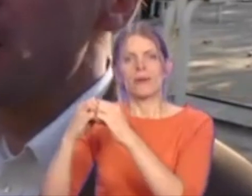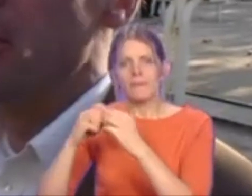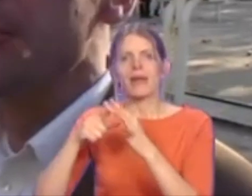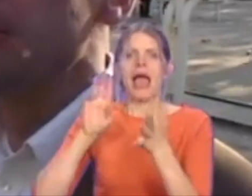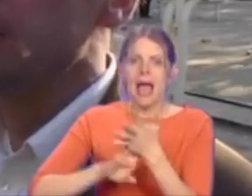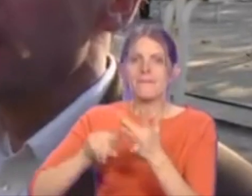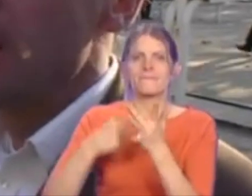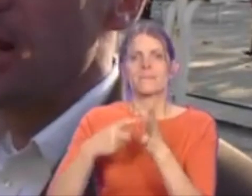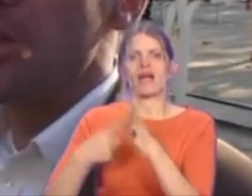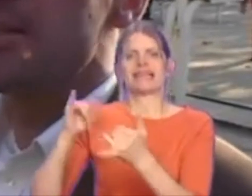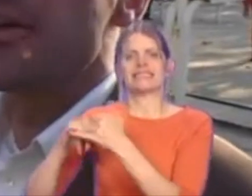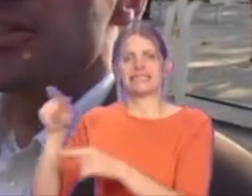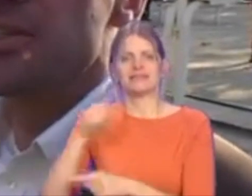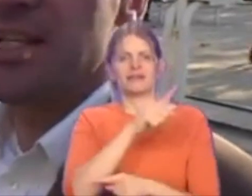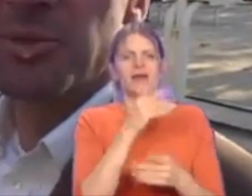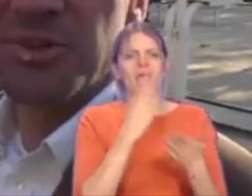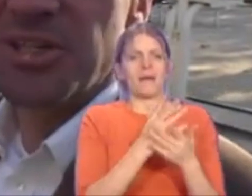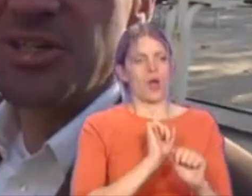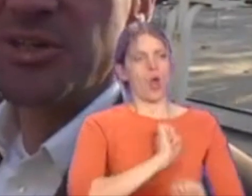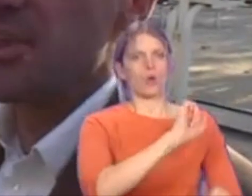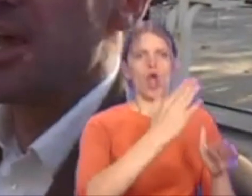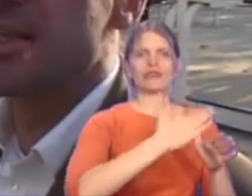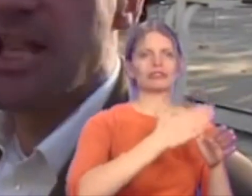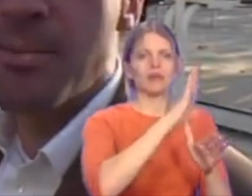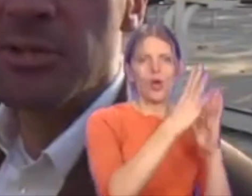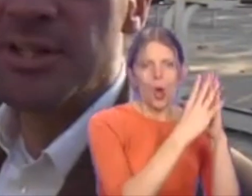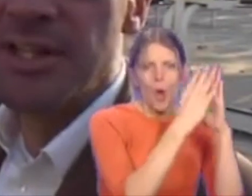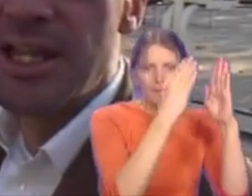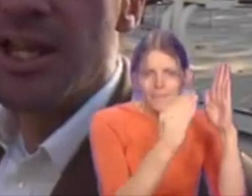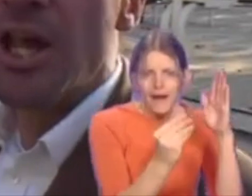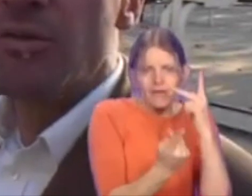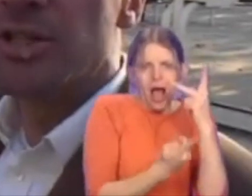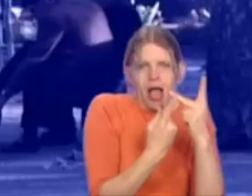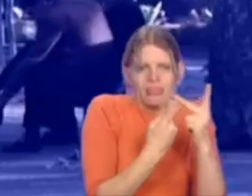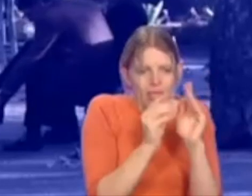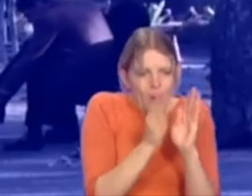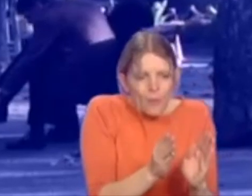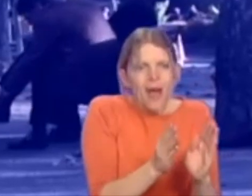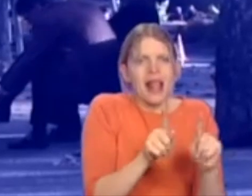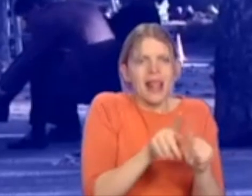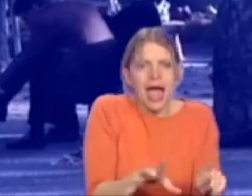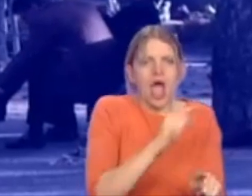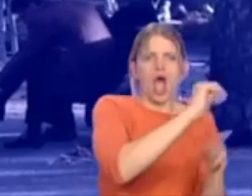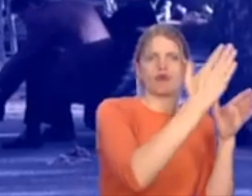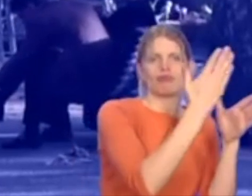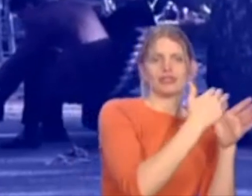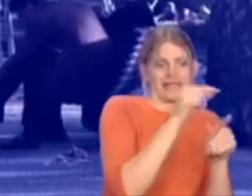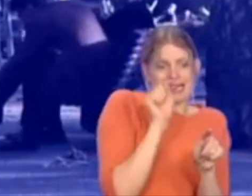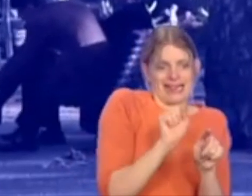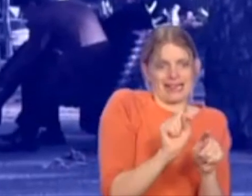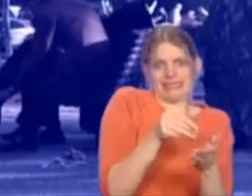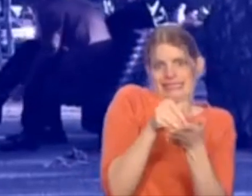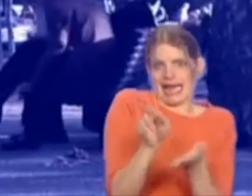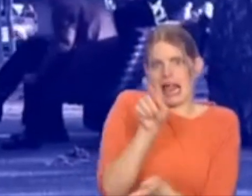Arab Emirates. Now these versions, export versions, were nothing like as capable as the Russian Army's own version. But using